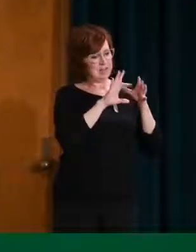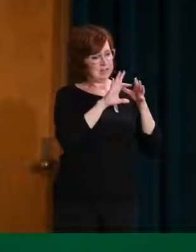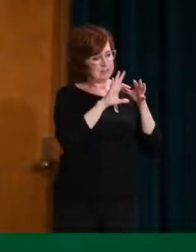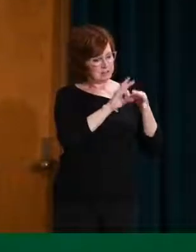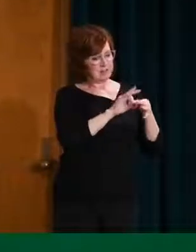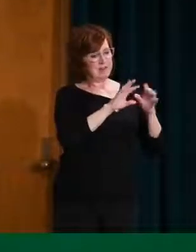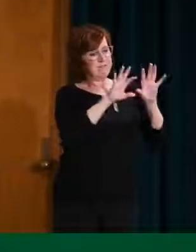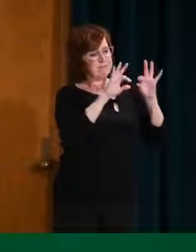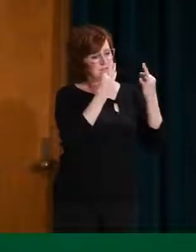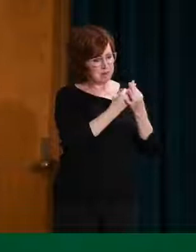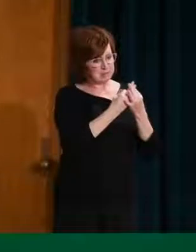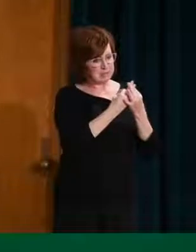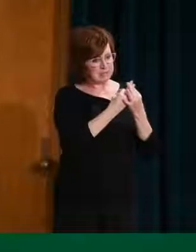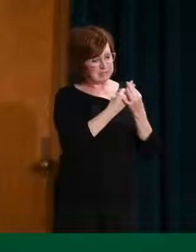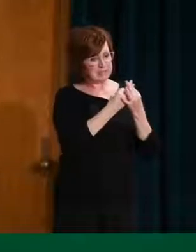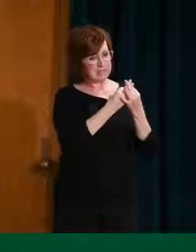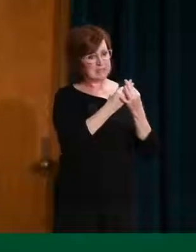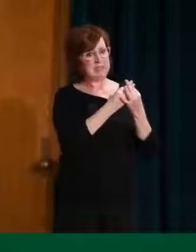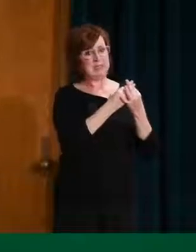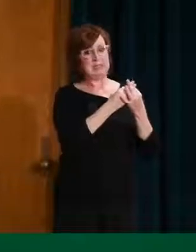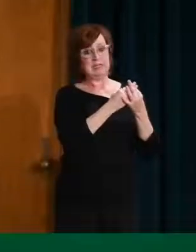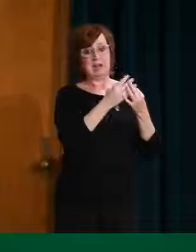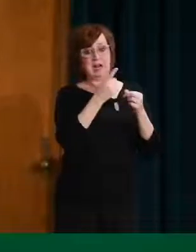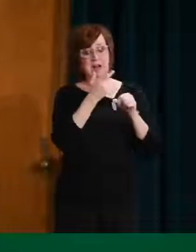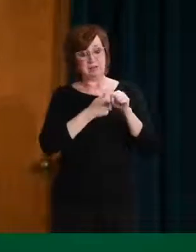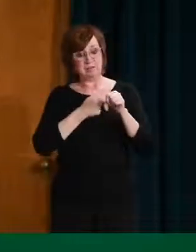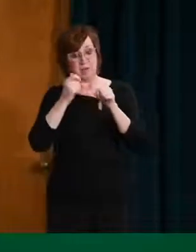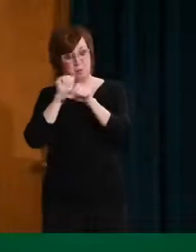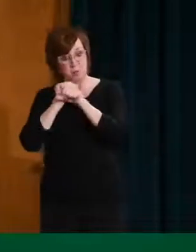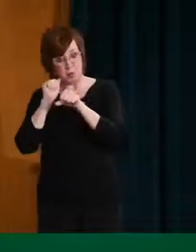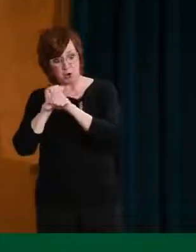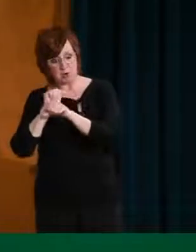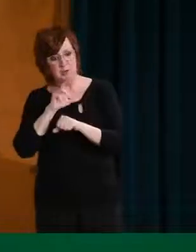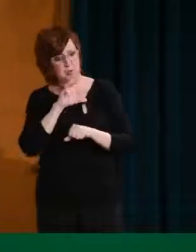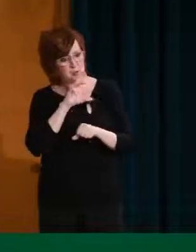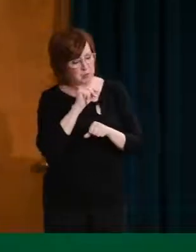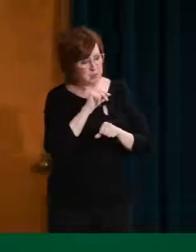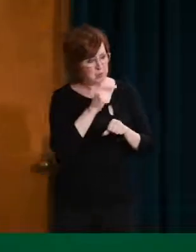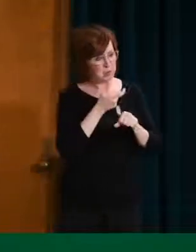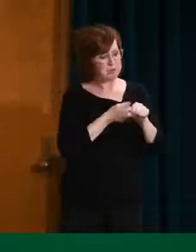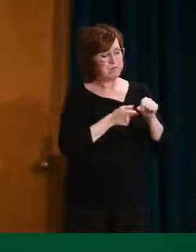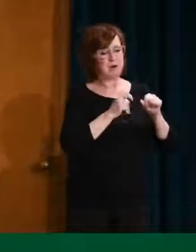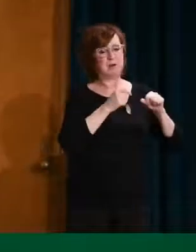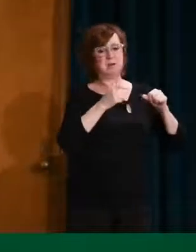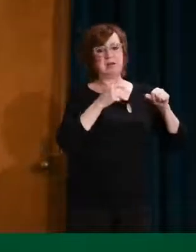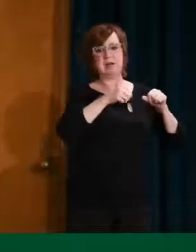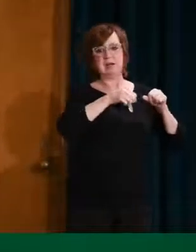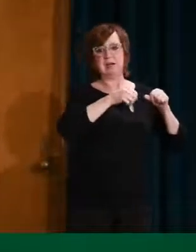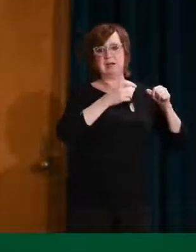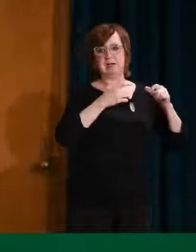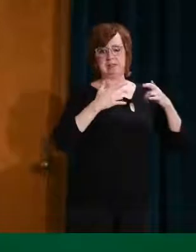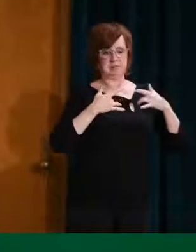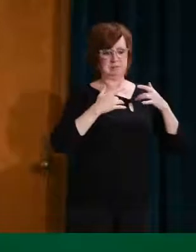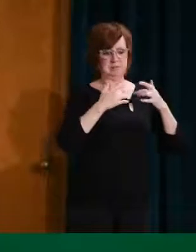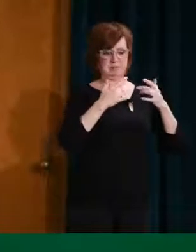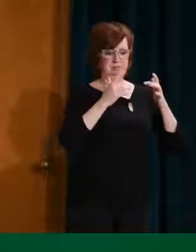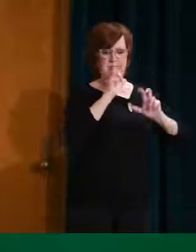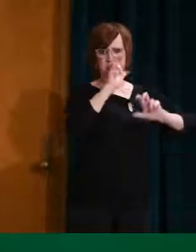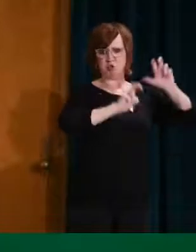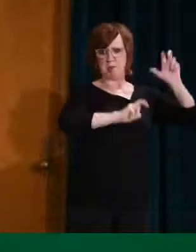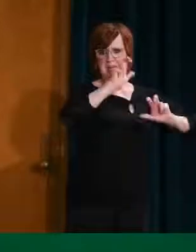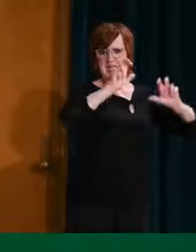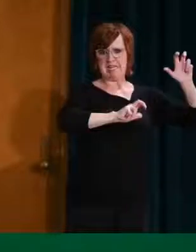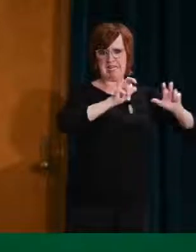were exposed at an event. So that happened, more than 2 weeks ago. And then we are aware of at least 6 instances